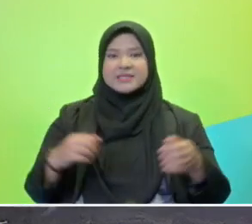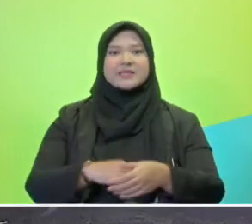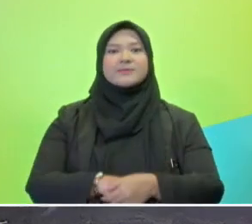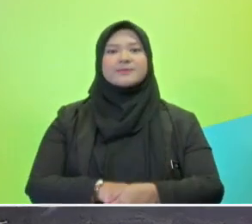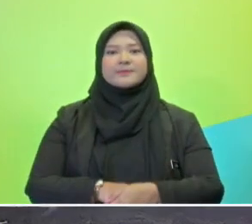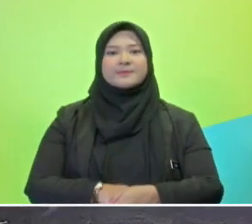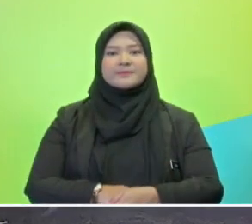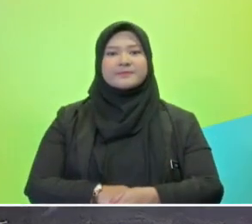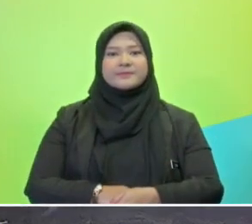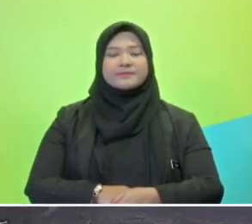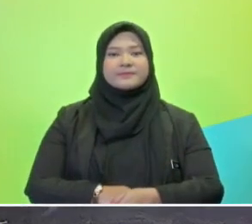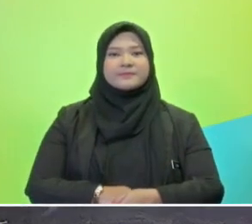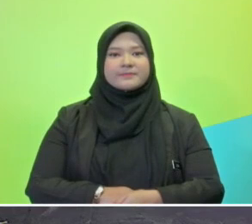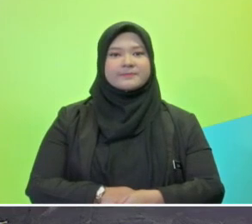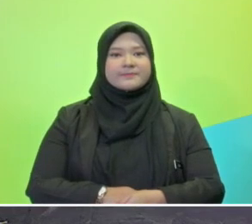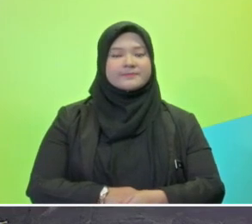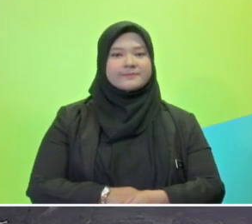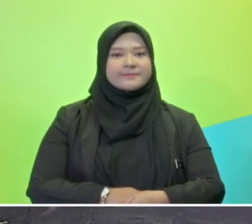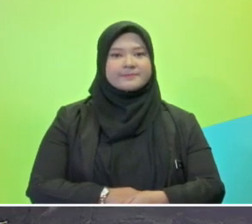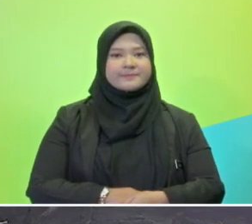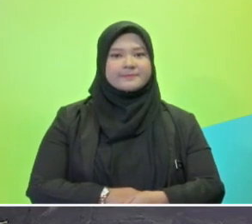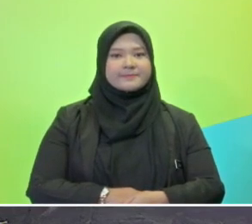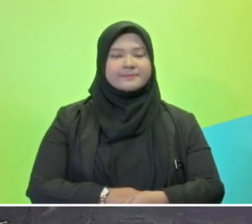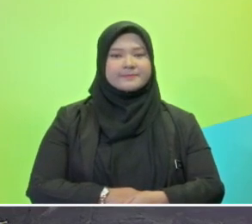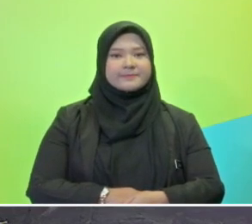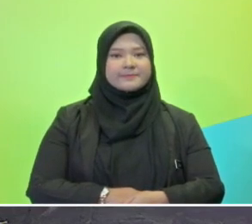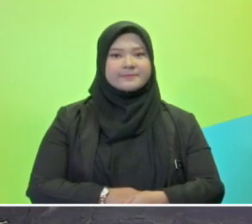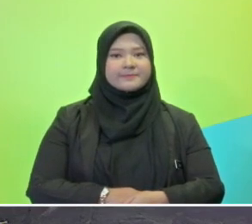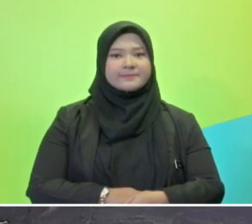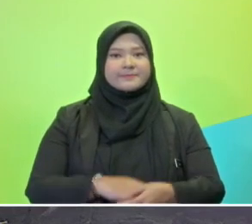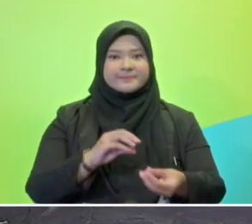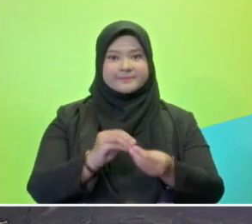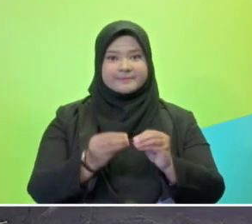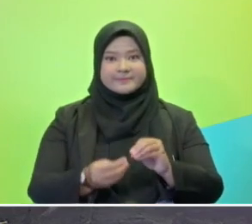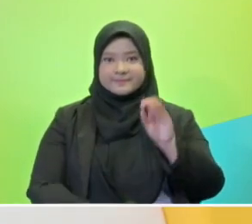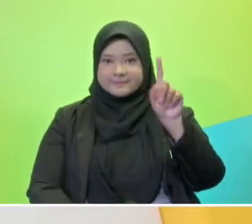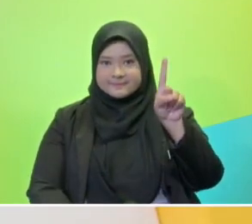ask our friends to help us out. Yes. Okay, Azra, are you ready?